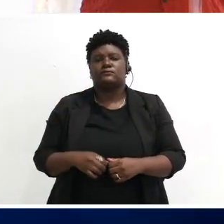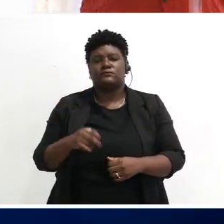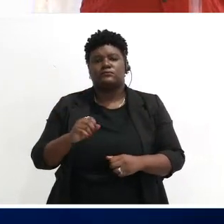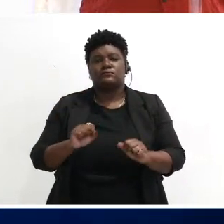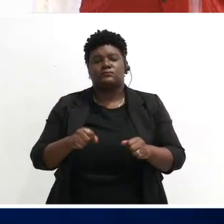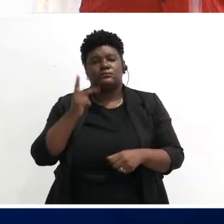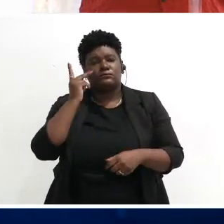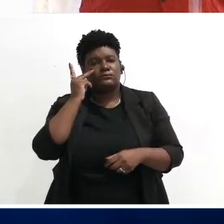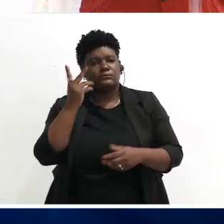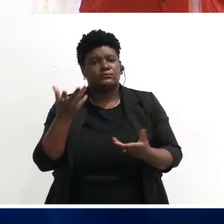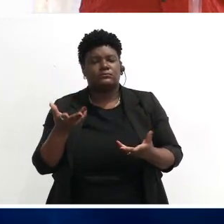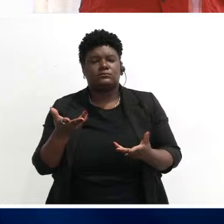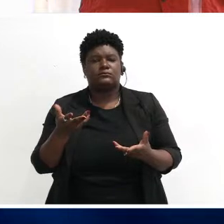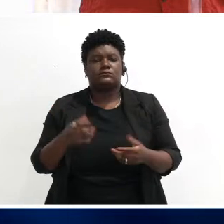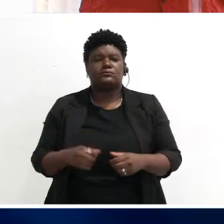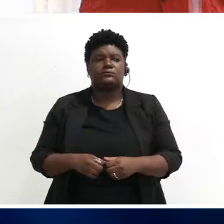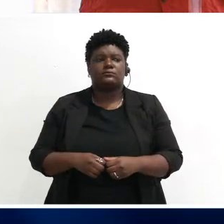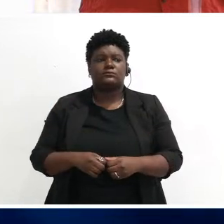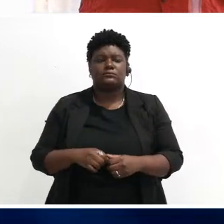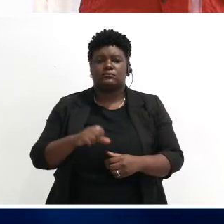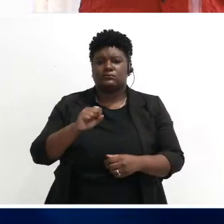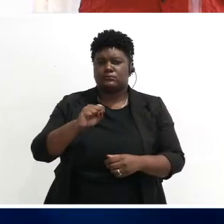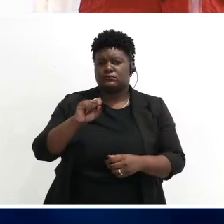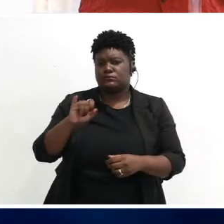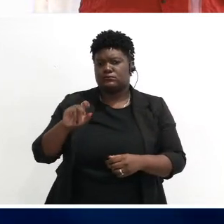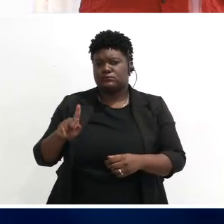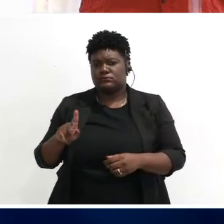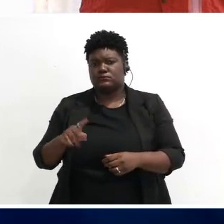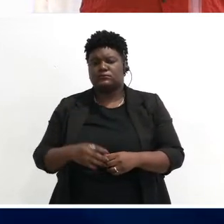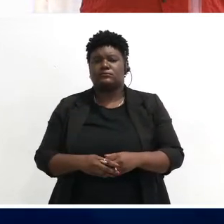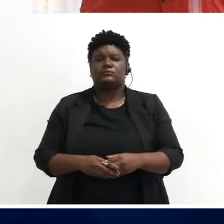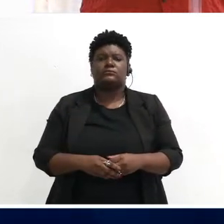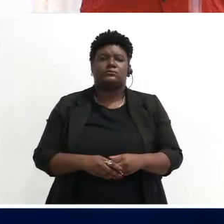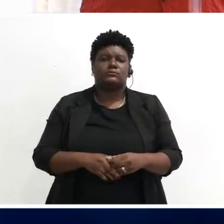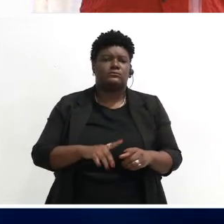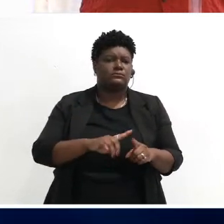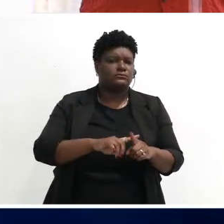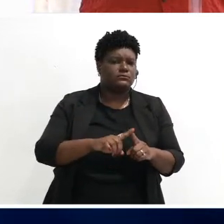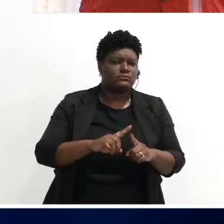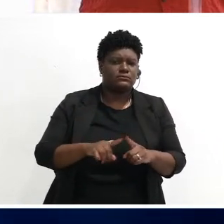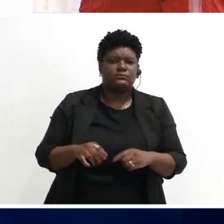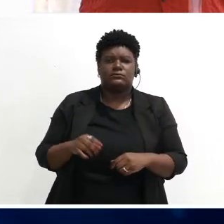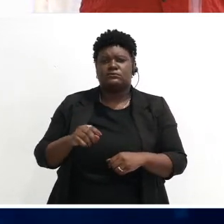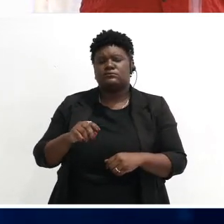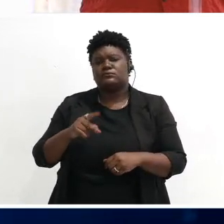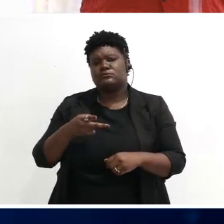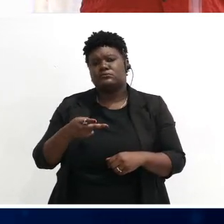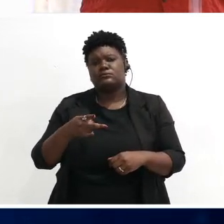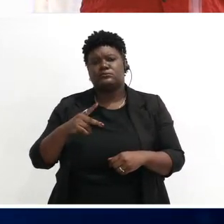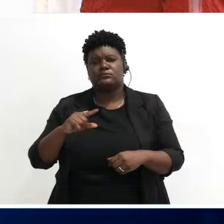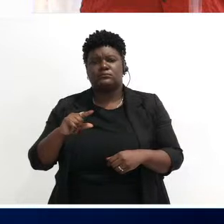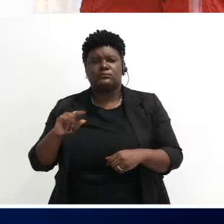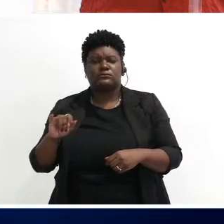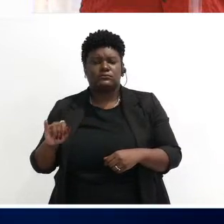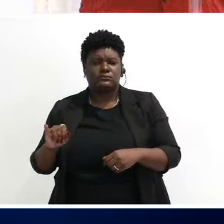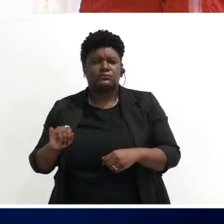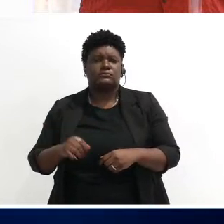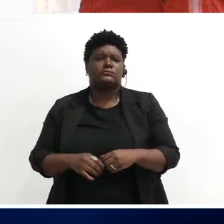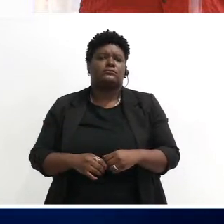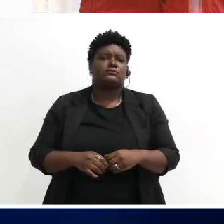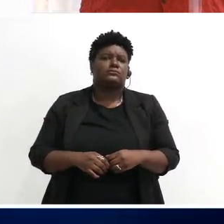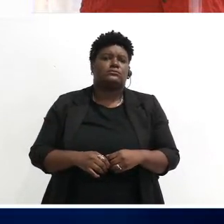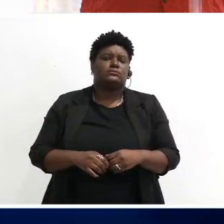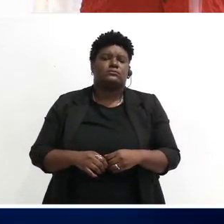SIP and flip chip CSP and flip chip BGA. And then in the green, the 2.5D, 3D, that's